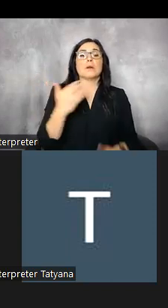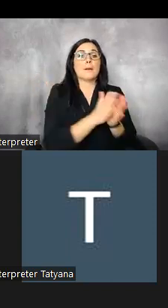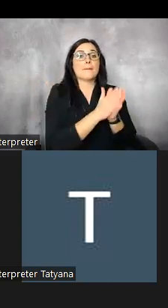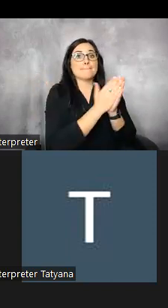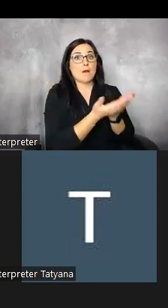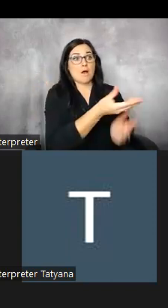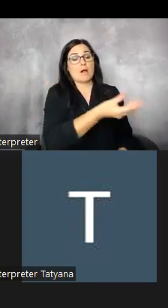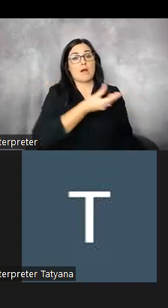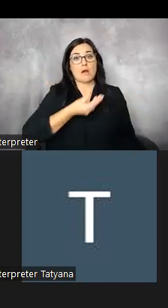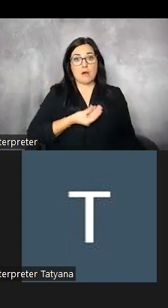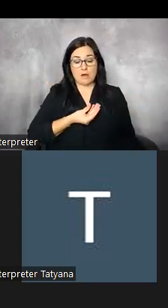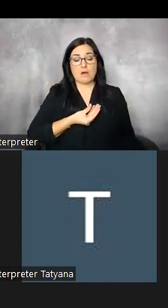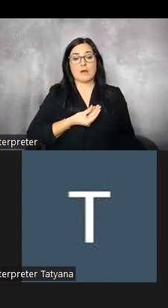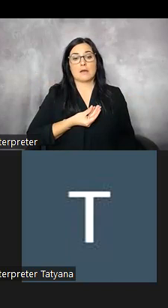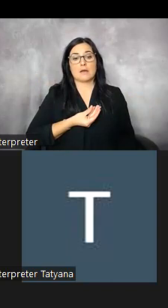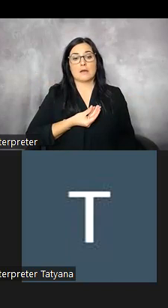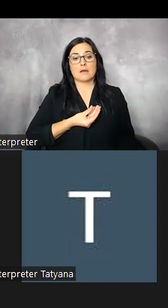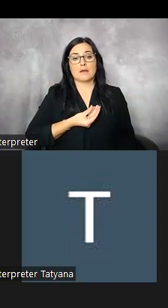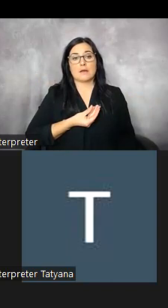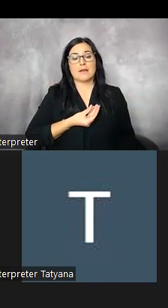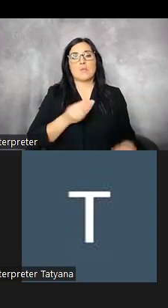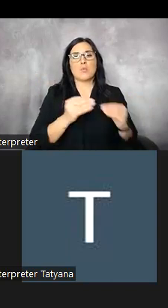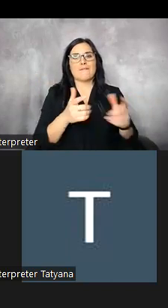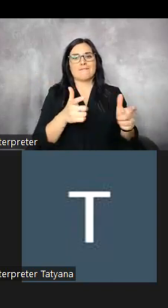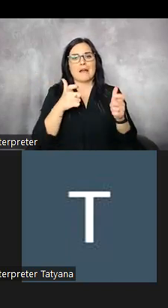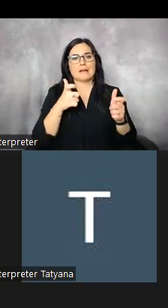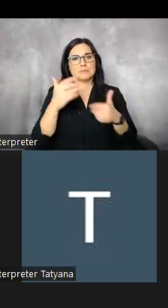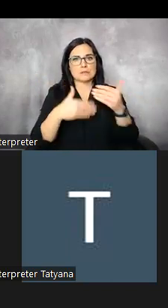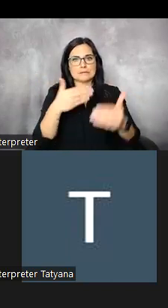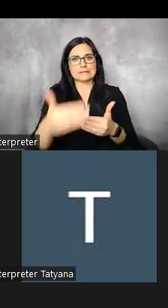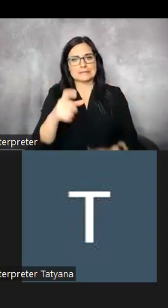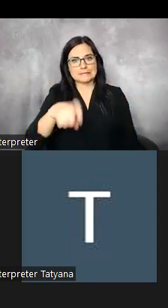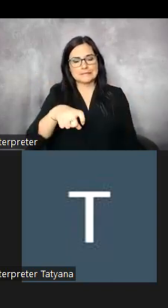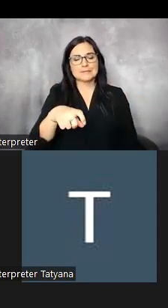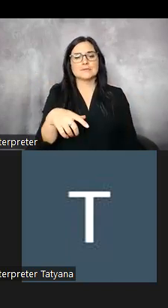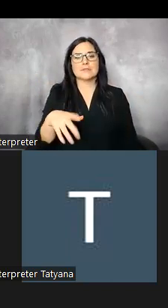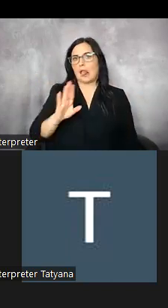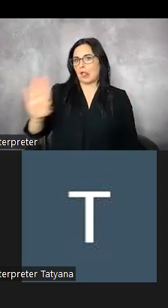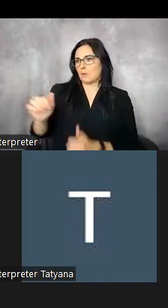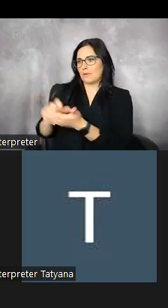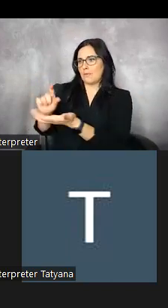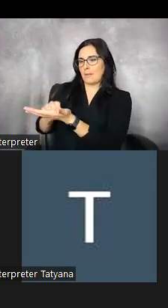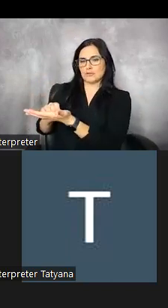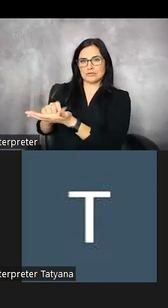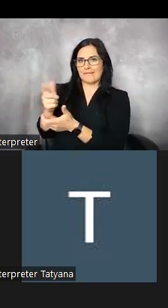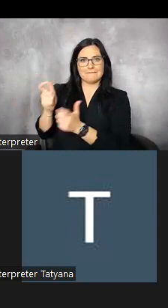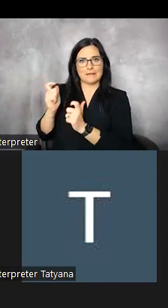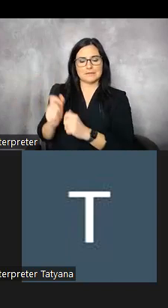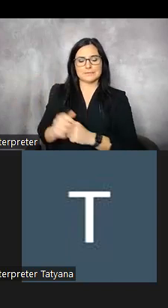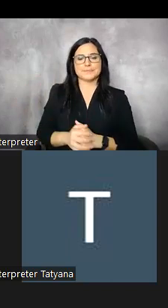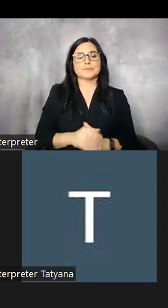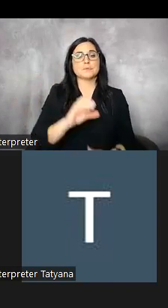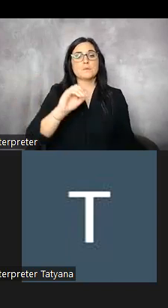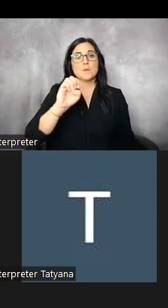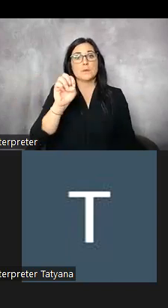schools, I think, a little bit faster than we have before, because we've always been set up to deal directly with publishers. But yeah, we can then get the OER,